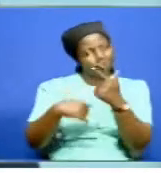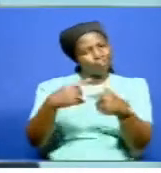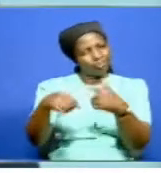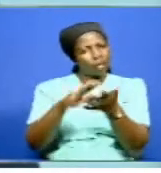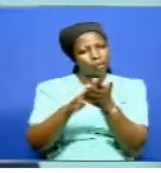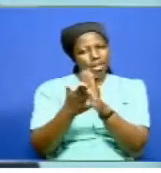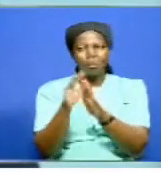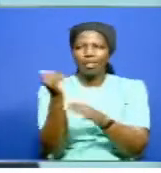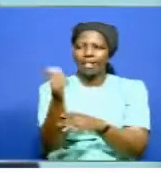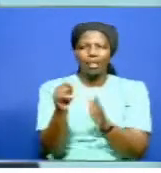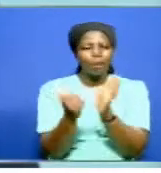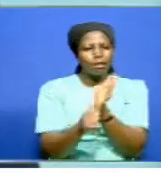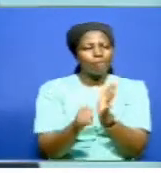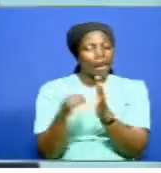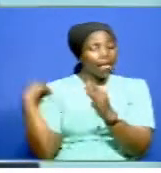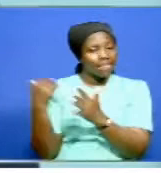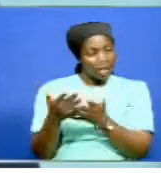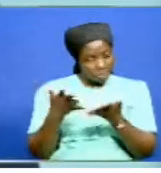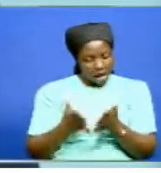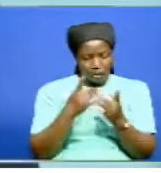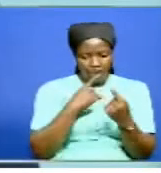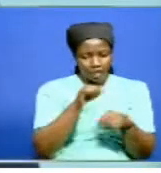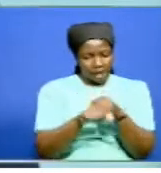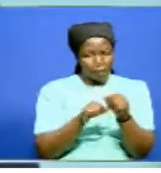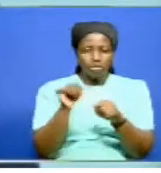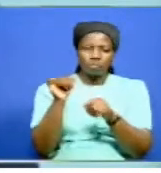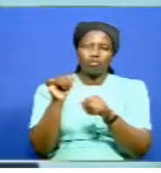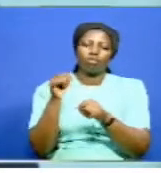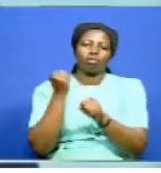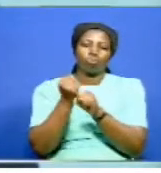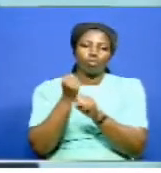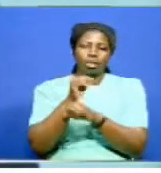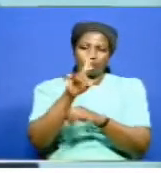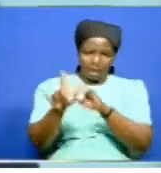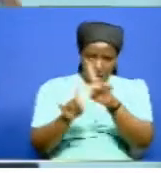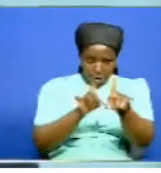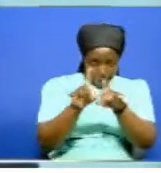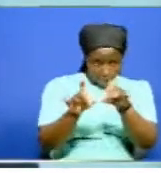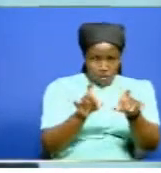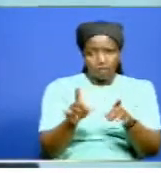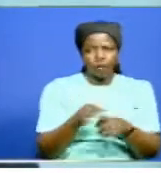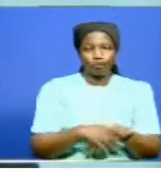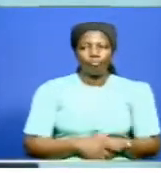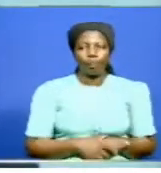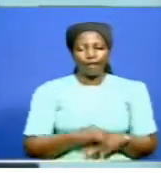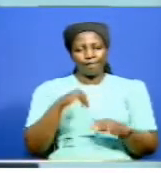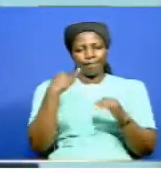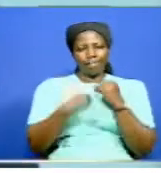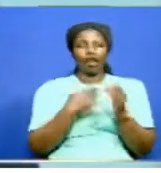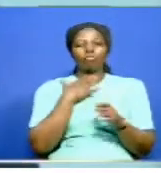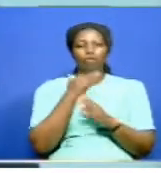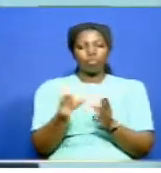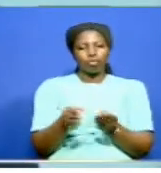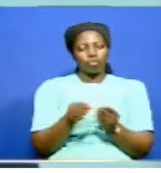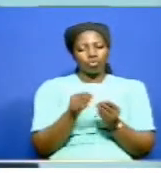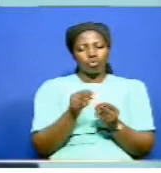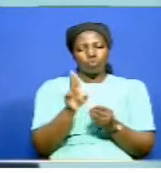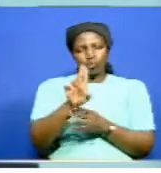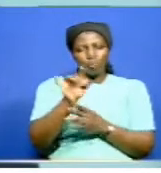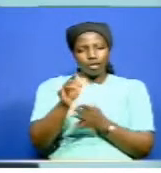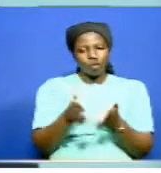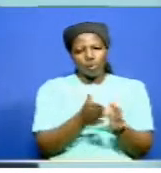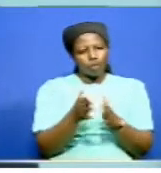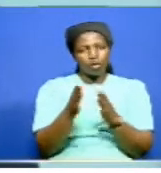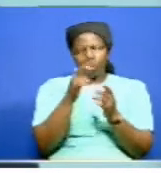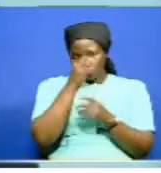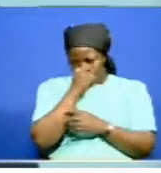uninterrupted. Until now, we're talking about administering exams. So finally, I just want to take this opportunity to wish the